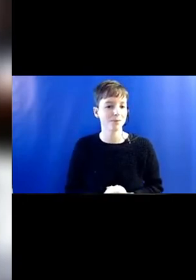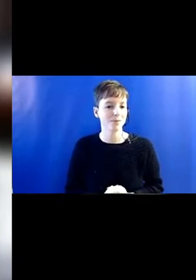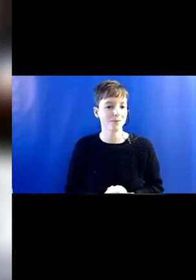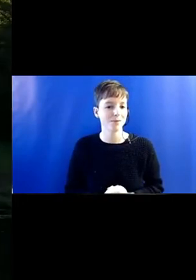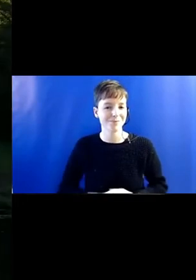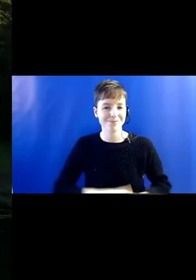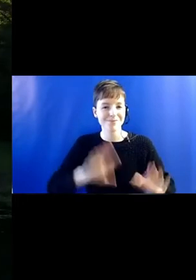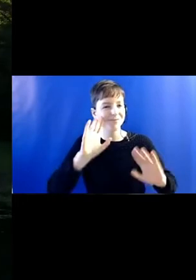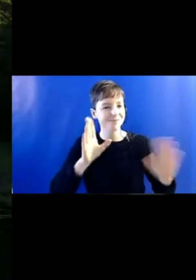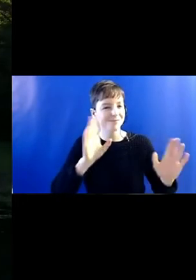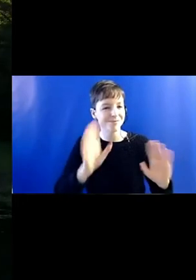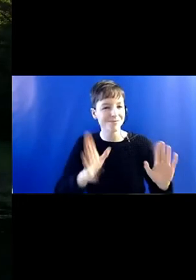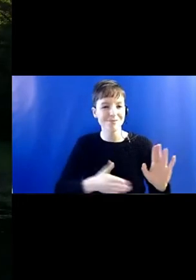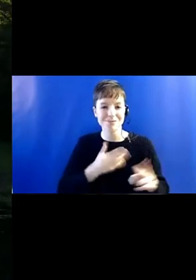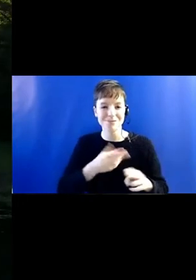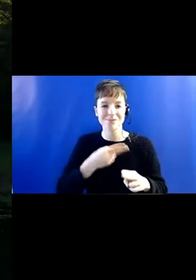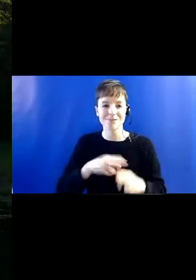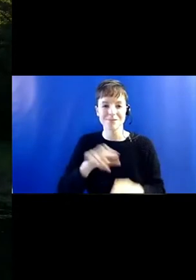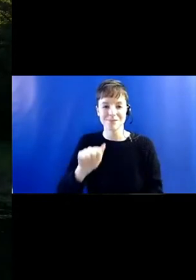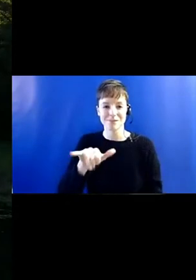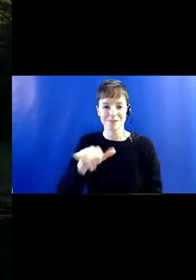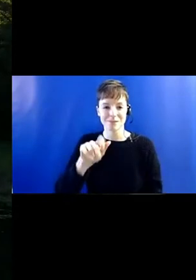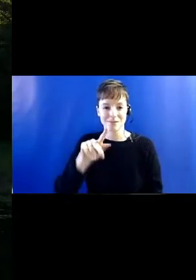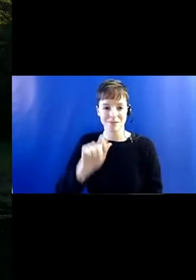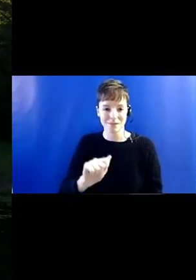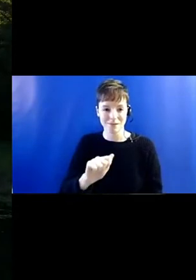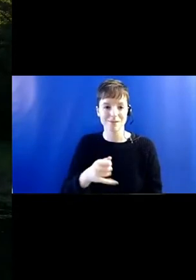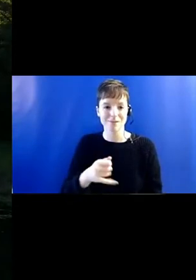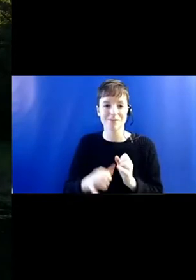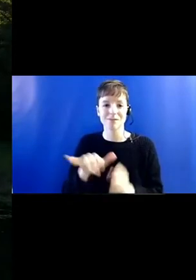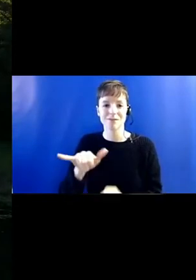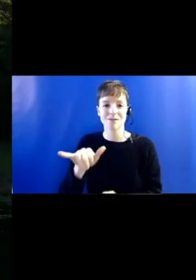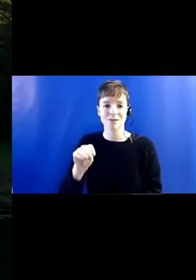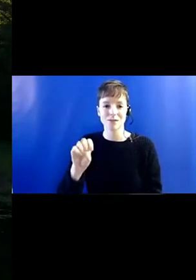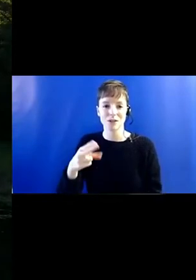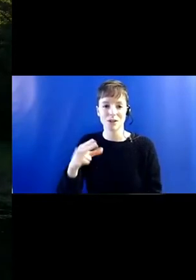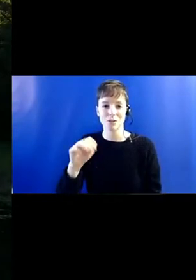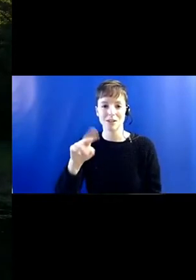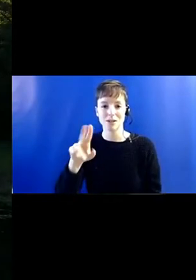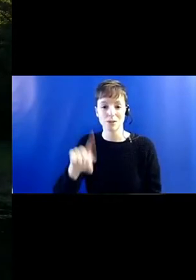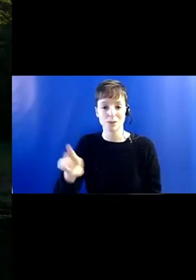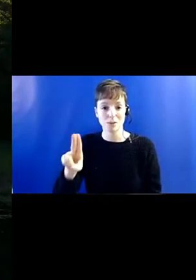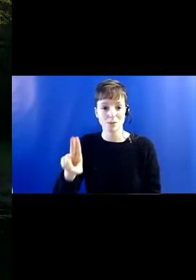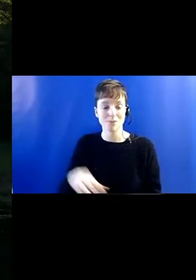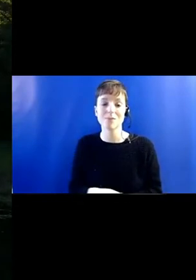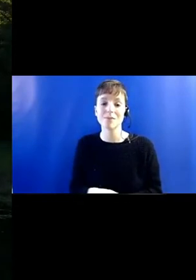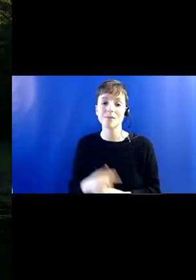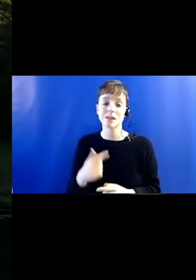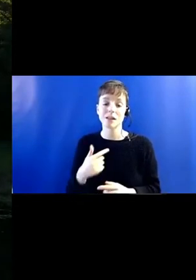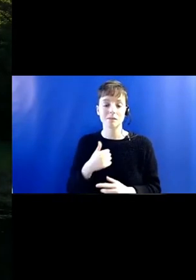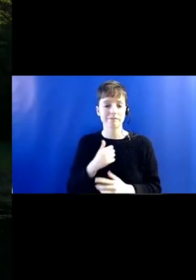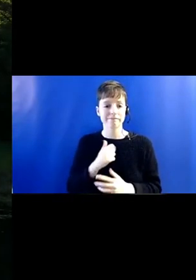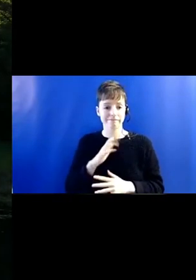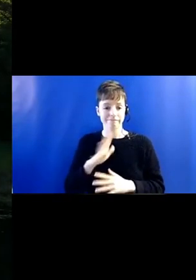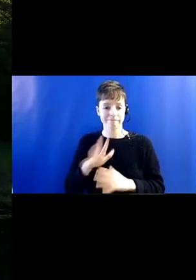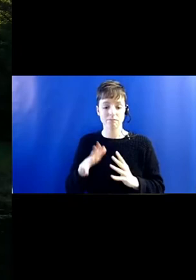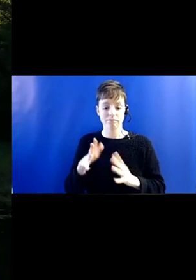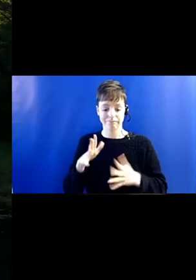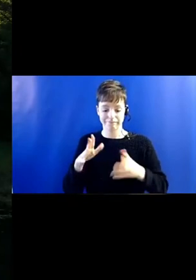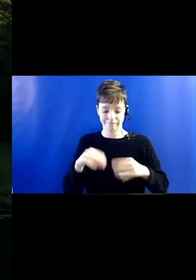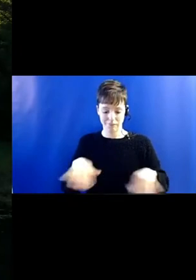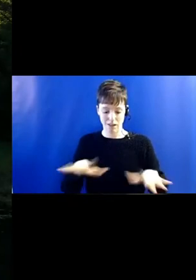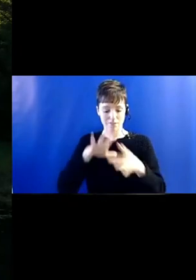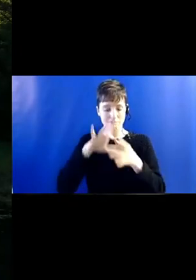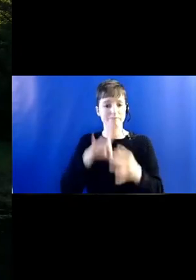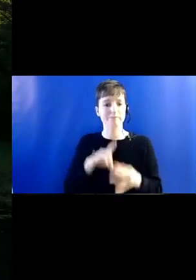Hello, my name is Ayaka Yoshimizu. Today I'm speaking from the unceded lands of Musqueam,